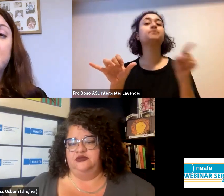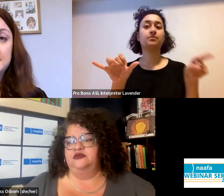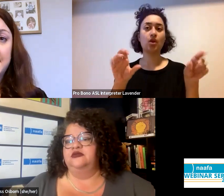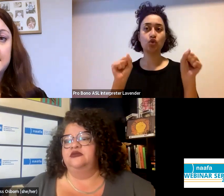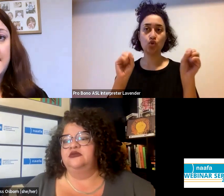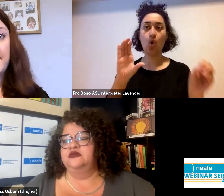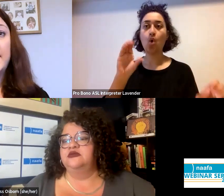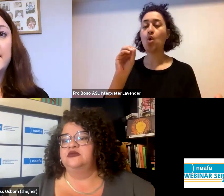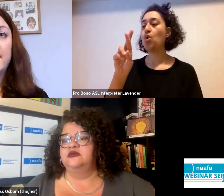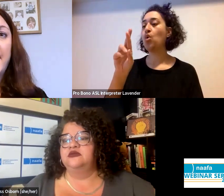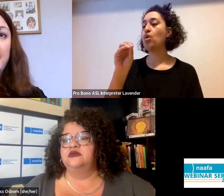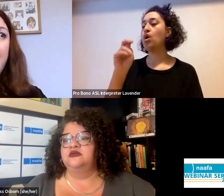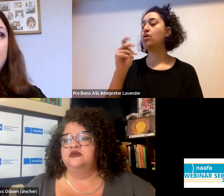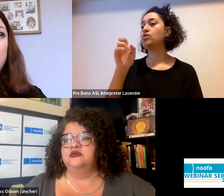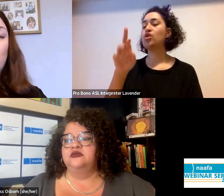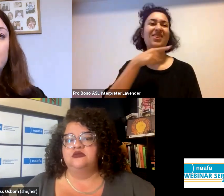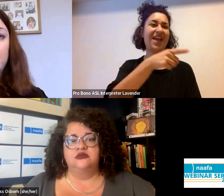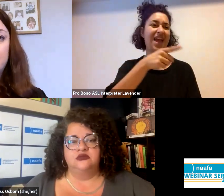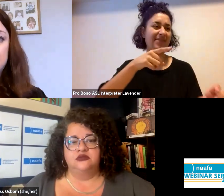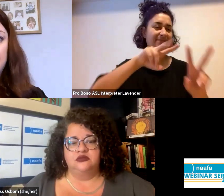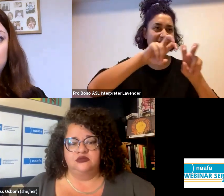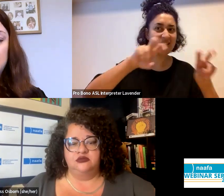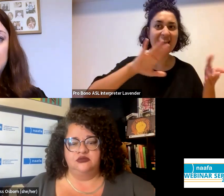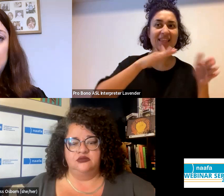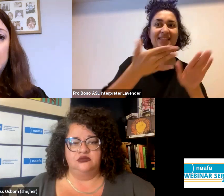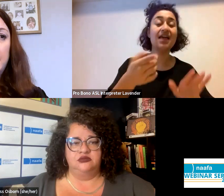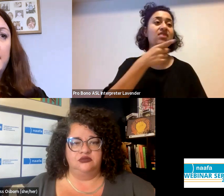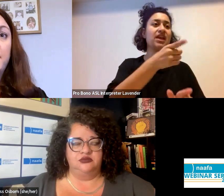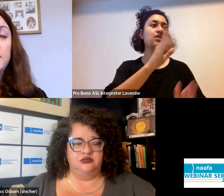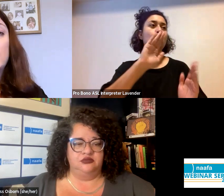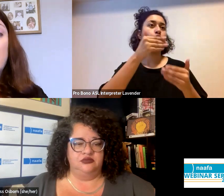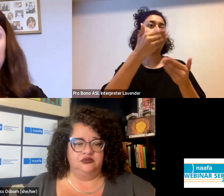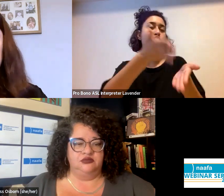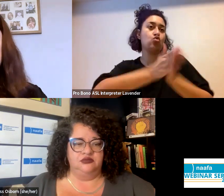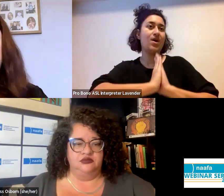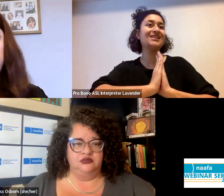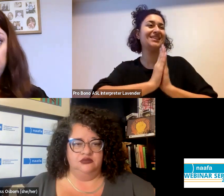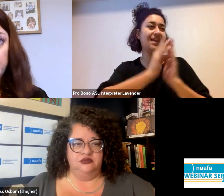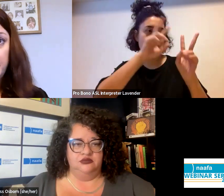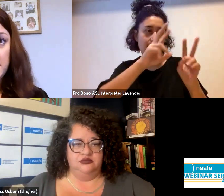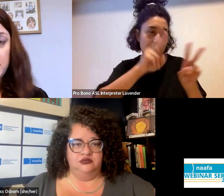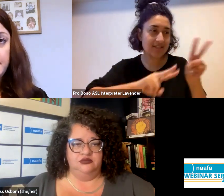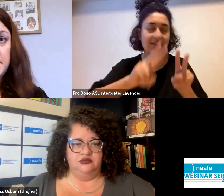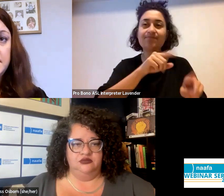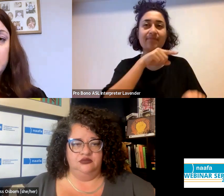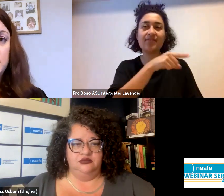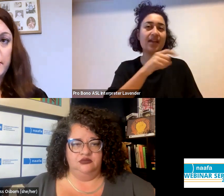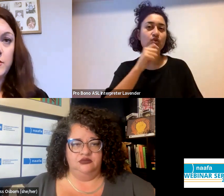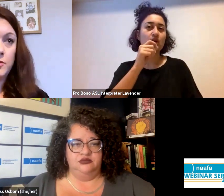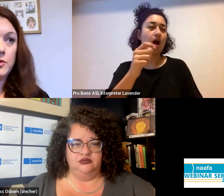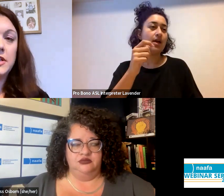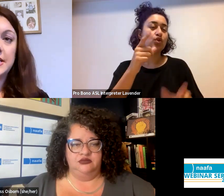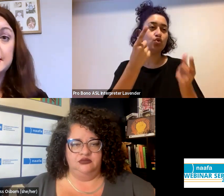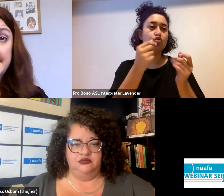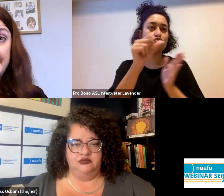person who investigates the death. They can order the investigation. They are not the ones that perform the autopsies as a